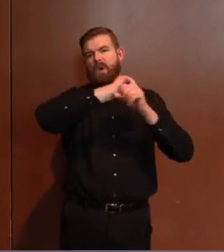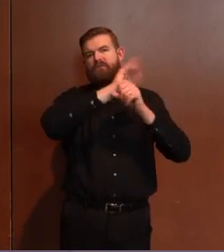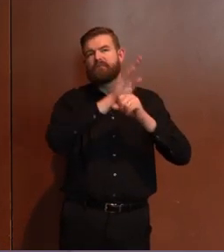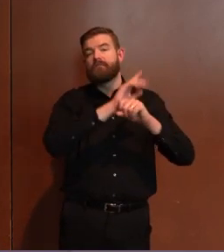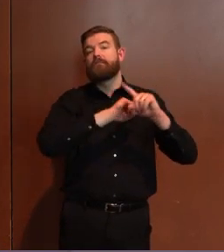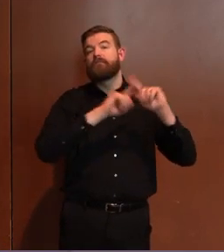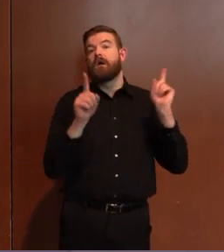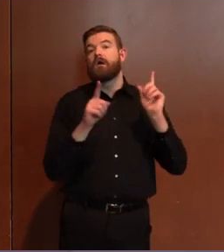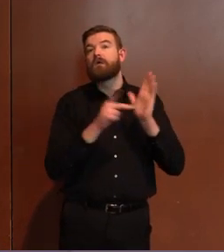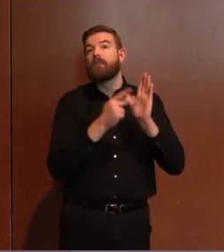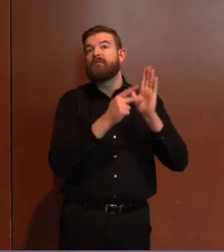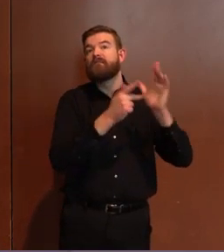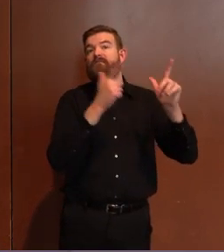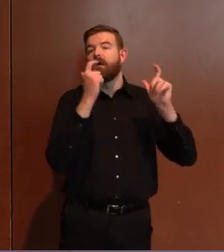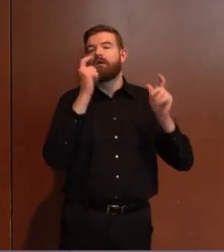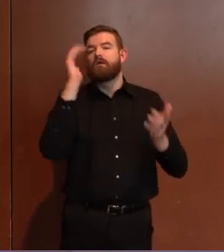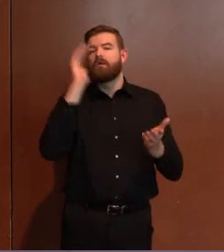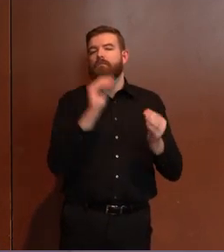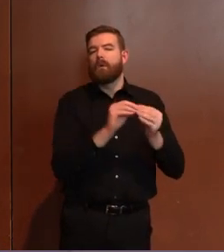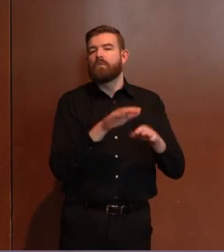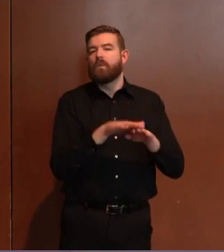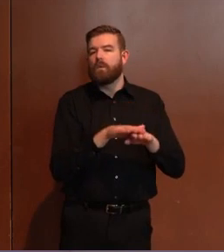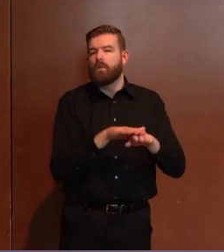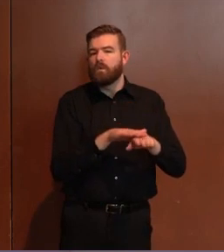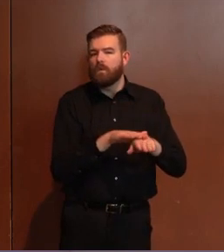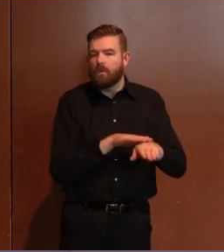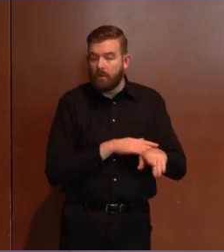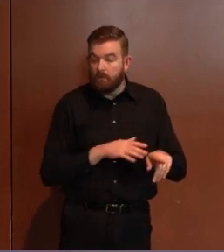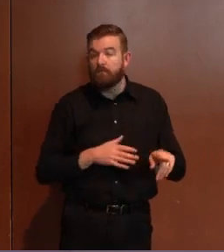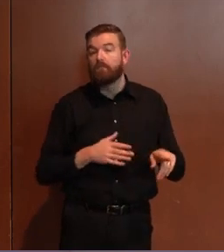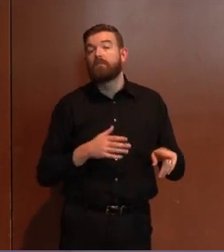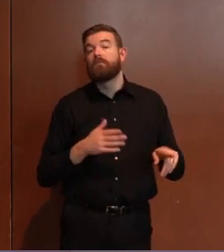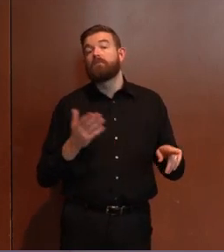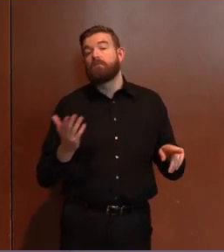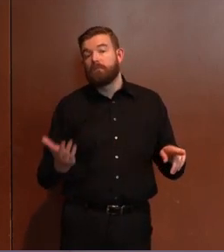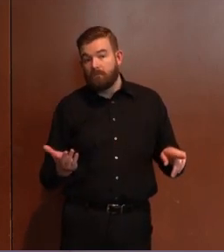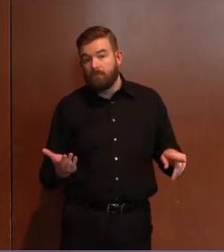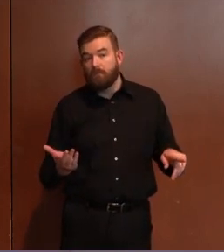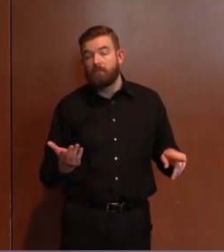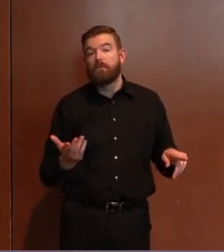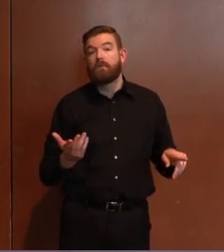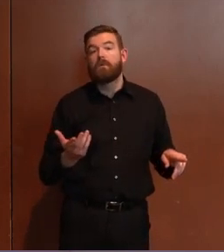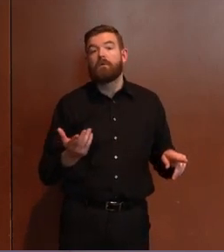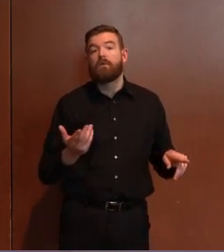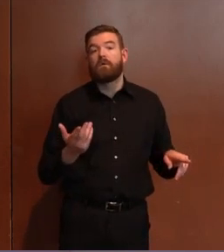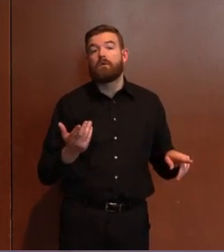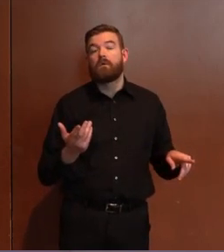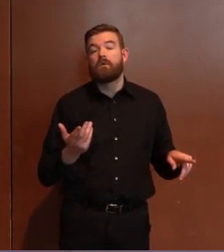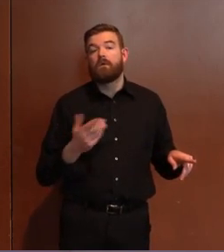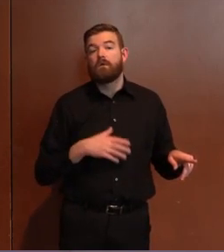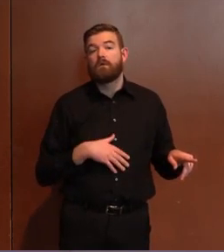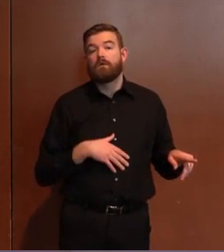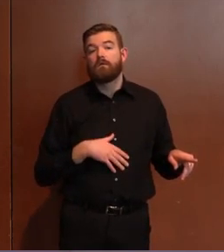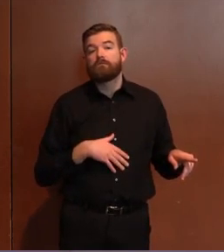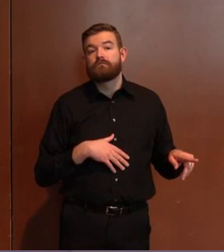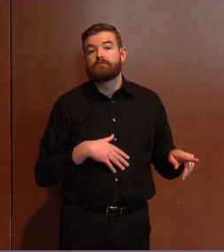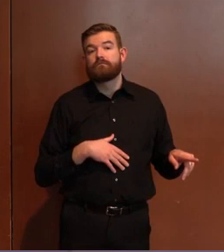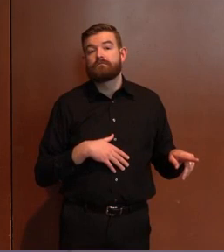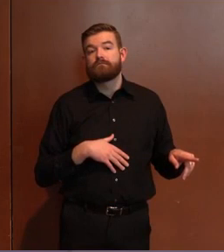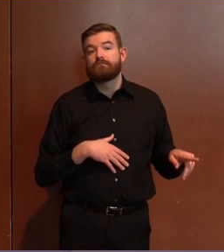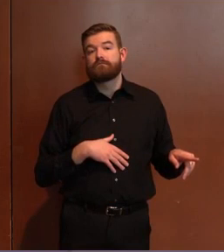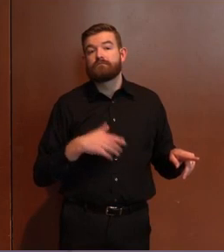lives. Burlington's got just under 500 positives. They've lost 10 lives, et cetera. Gloucester, I was